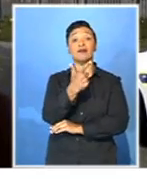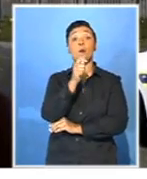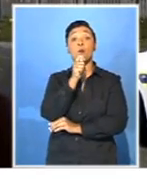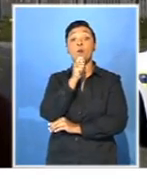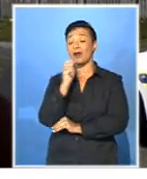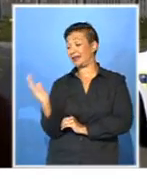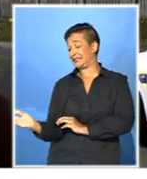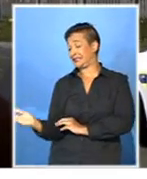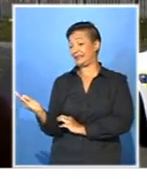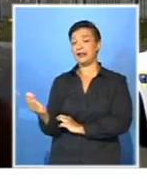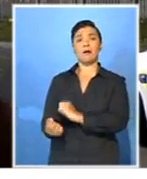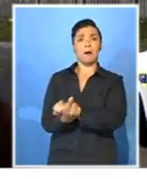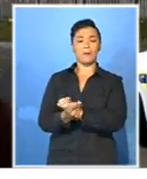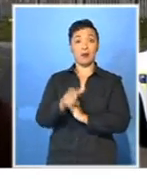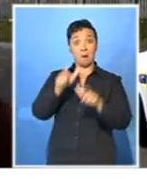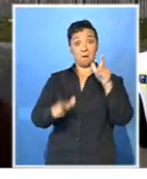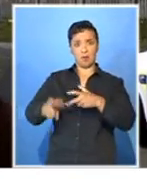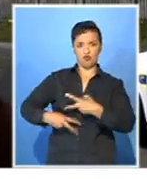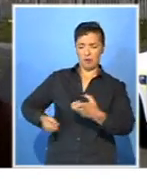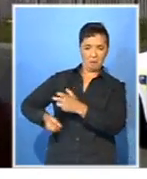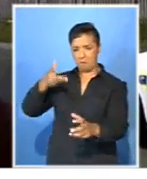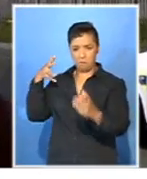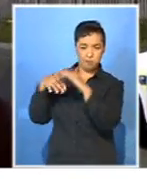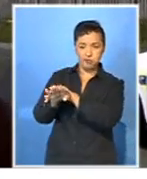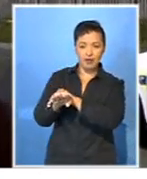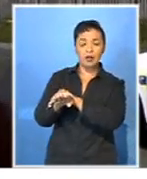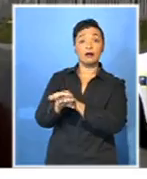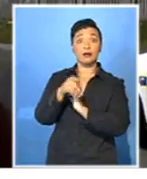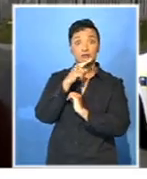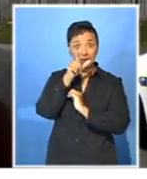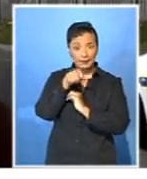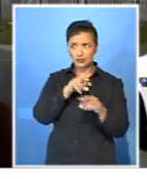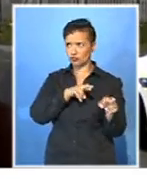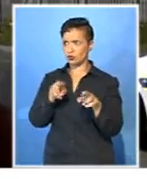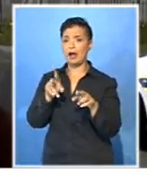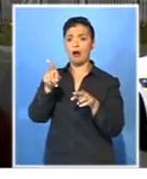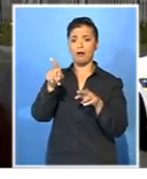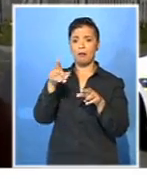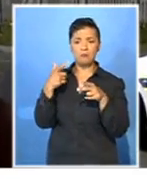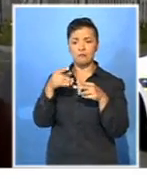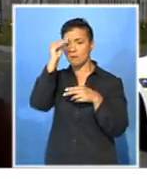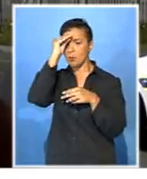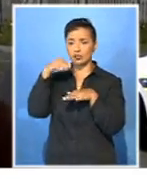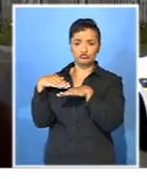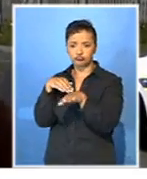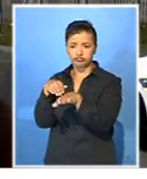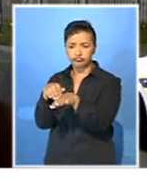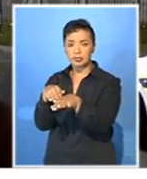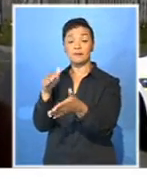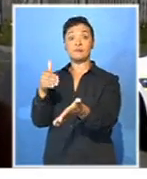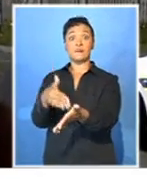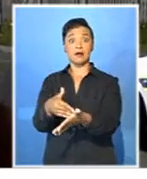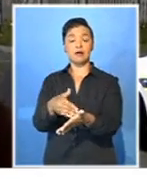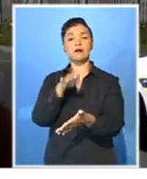building, and then an armed response team was first on the scene, and they alerted the police, who quickly followed them. And then what